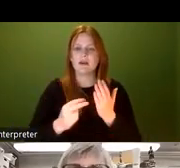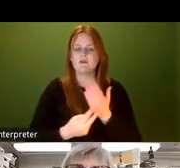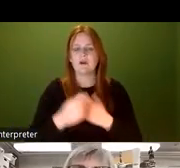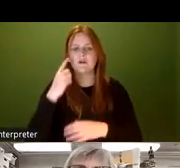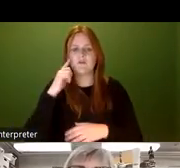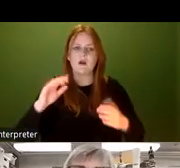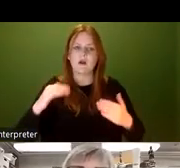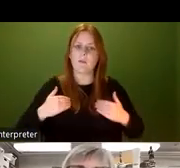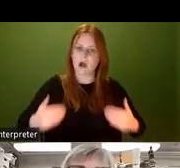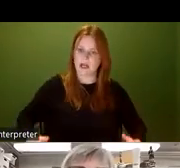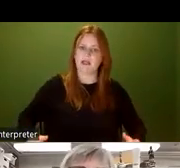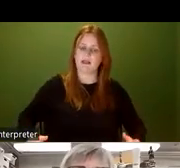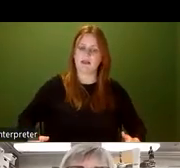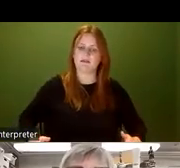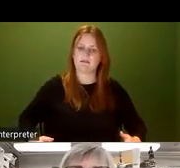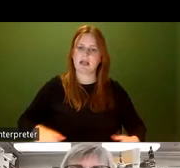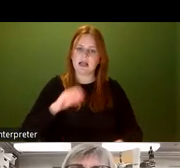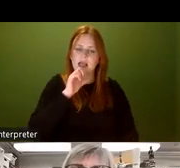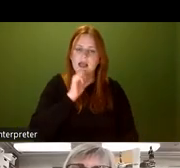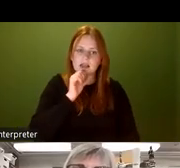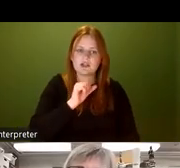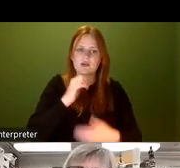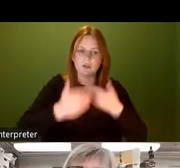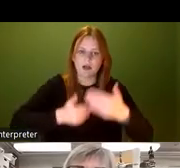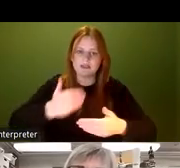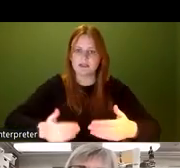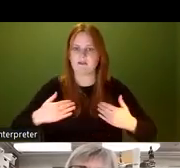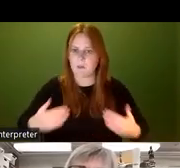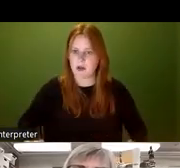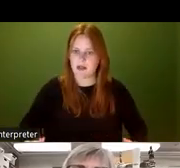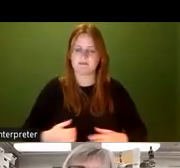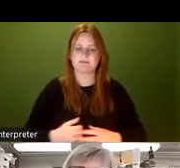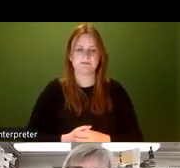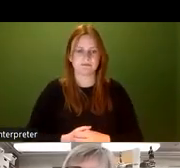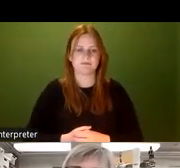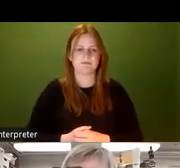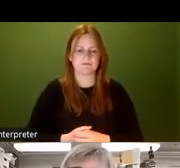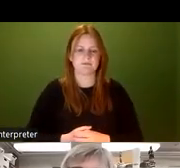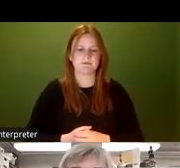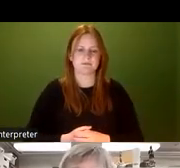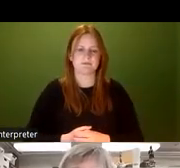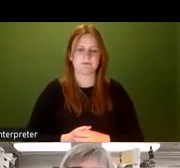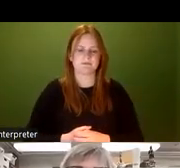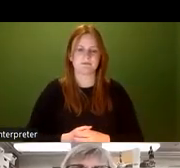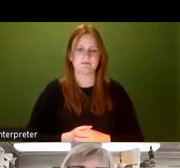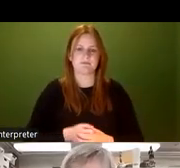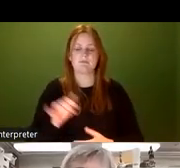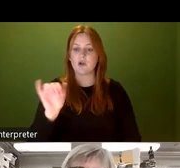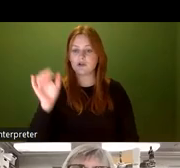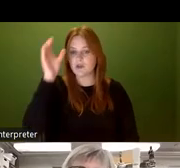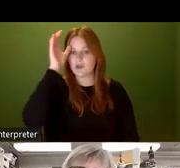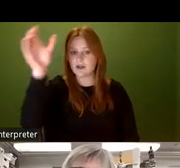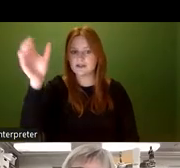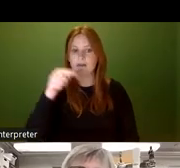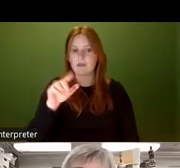body and the aging of the body, but also the idea that they are in fact